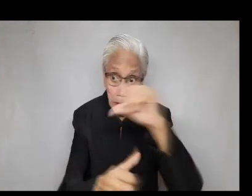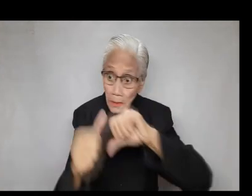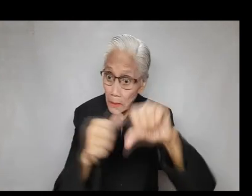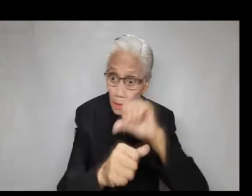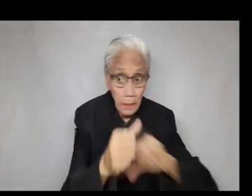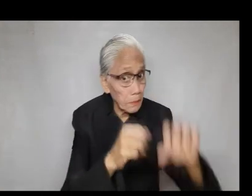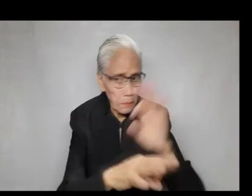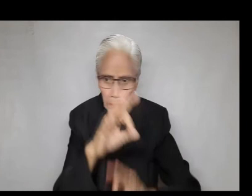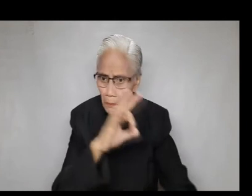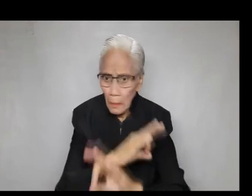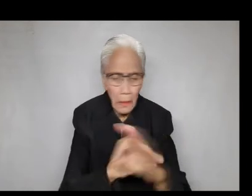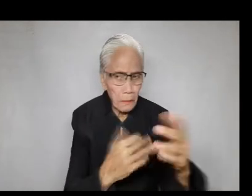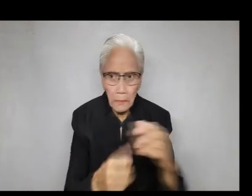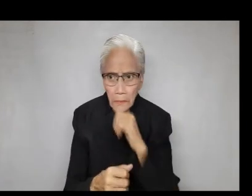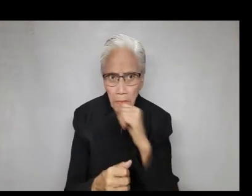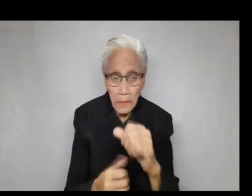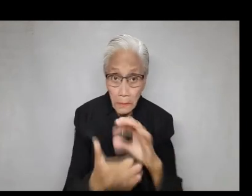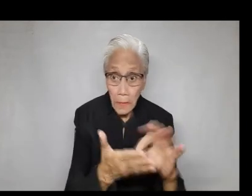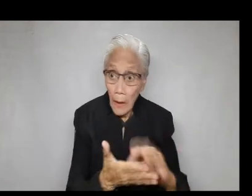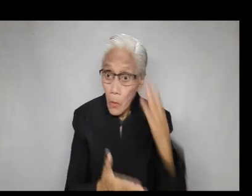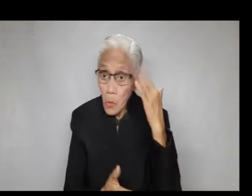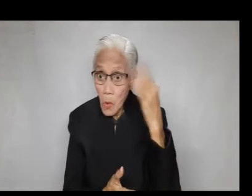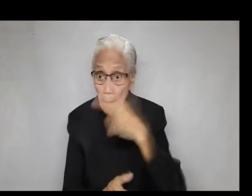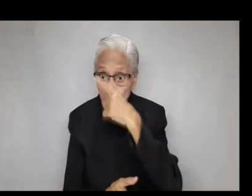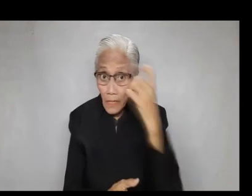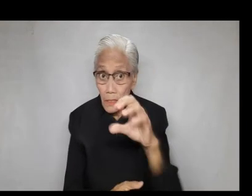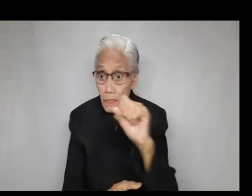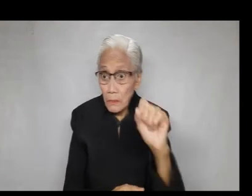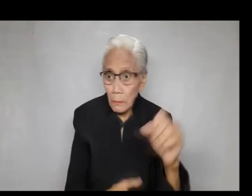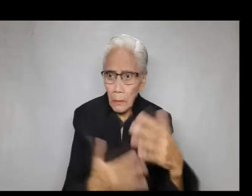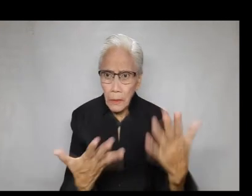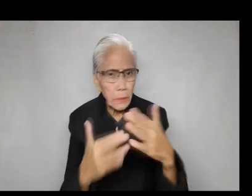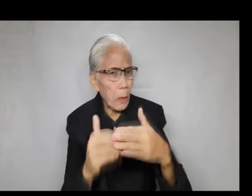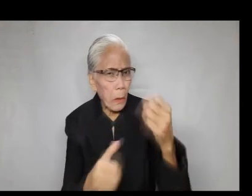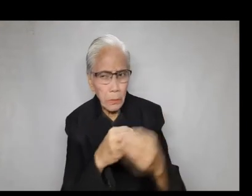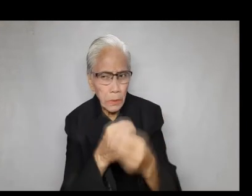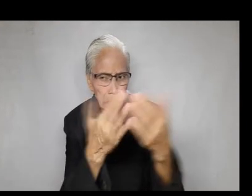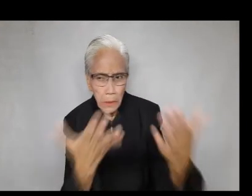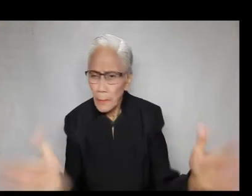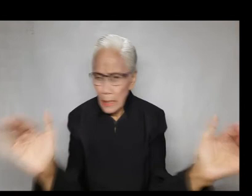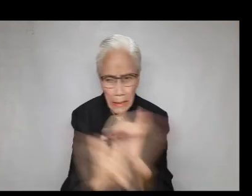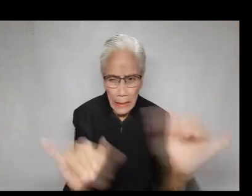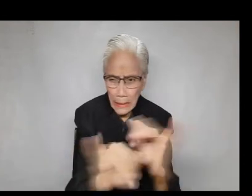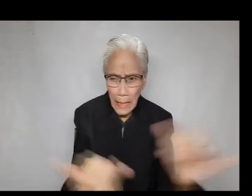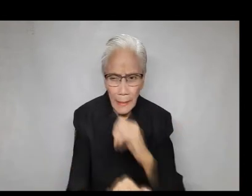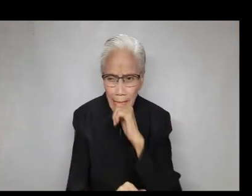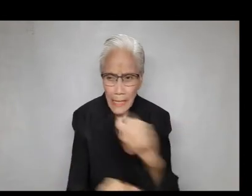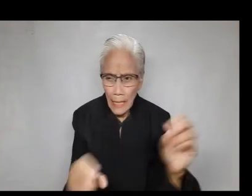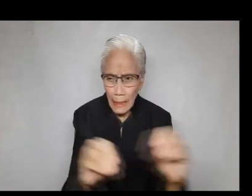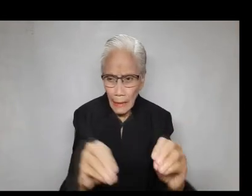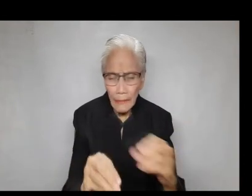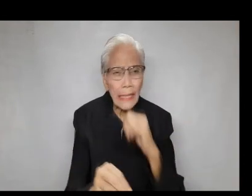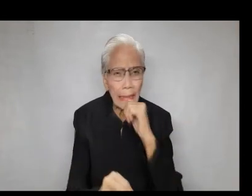her by and squirt to themselves, "I am lonely myself." Remember, in washing each other's feet, squirting does not